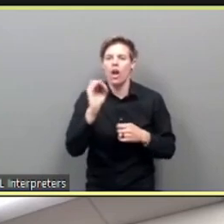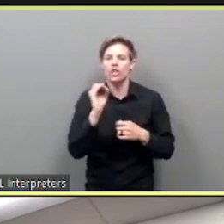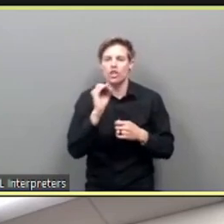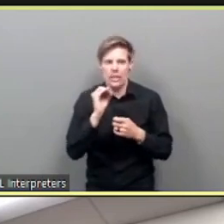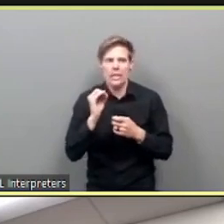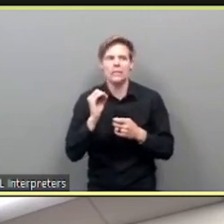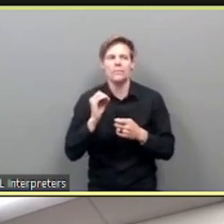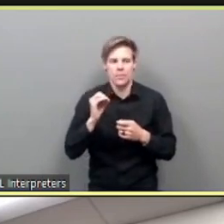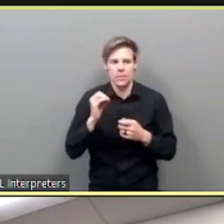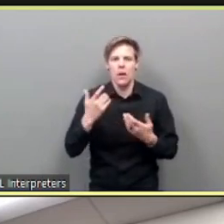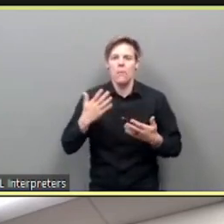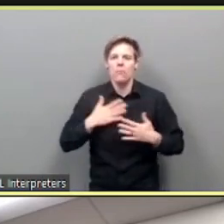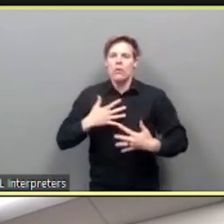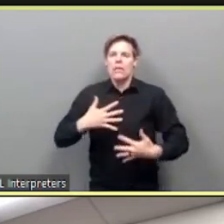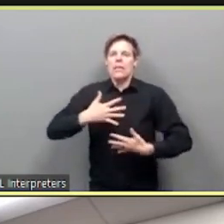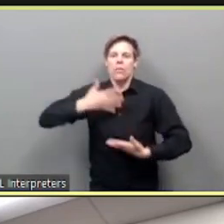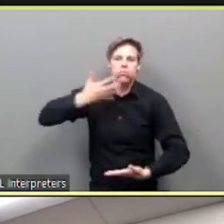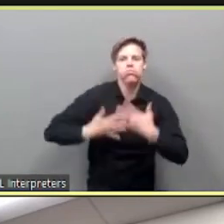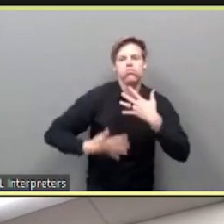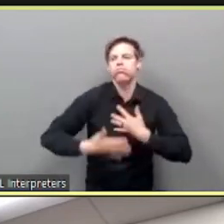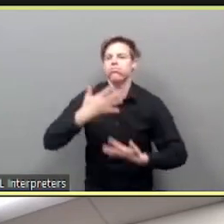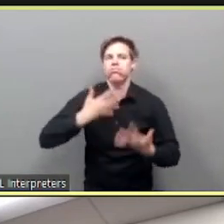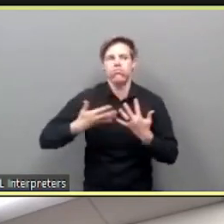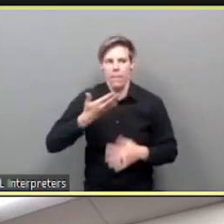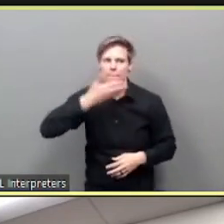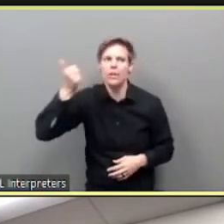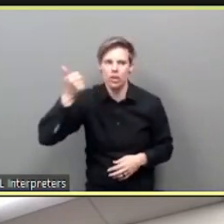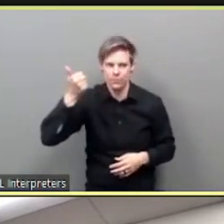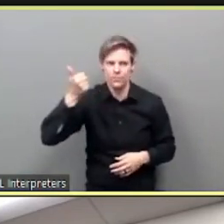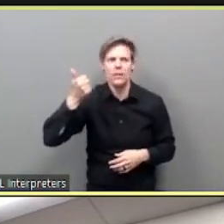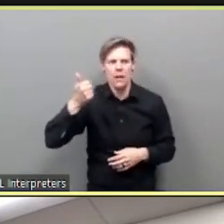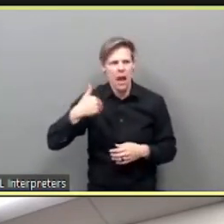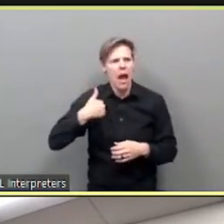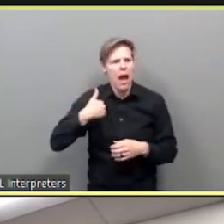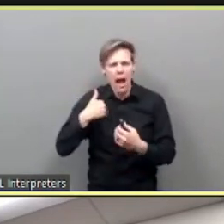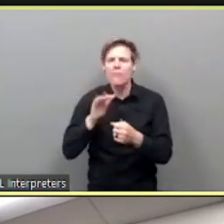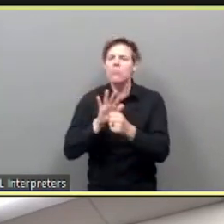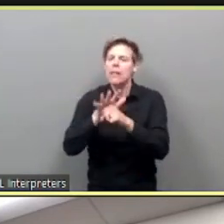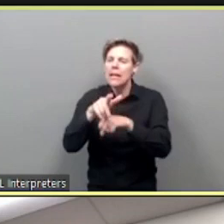up and give you time to heal.